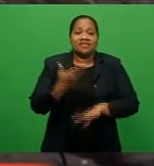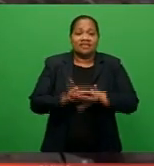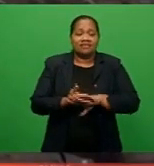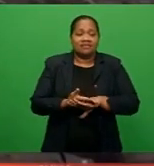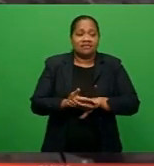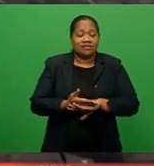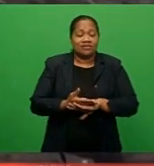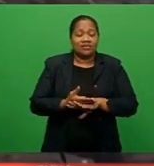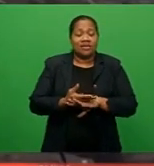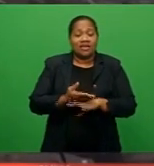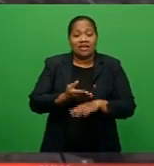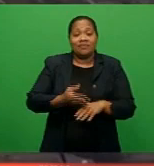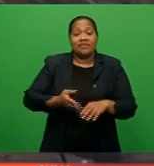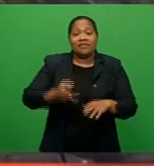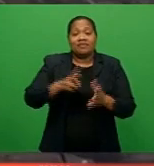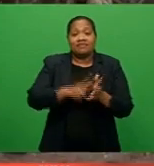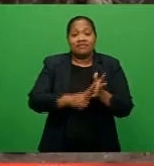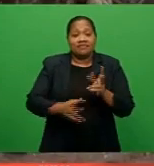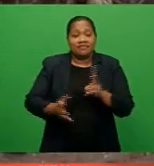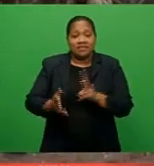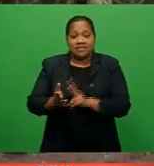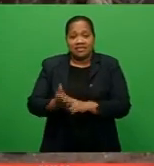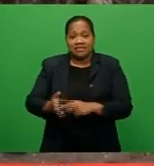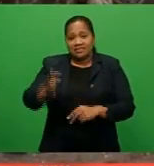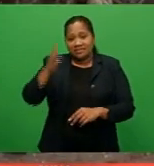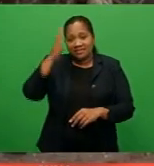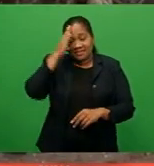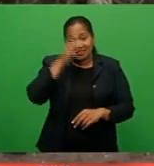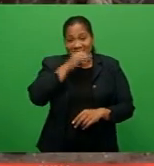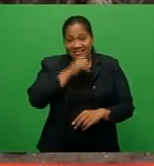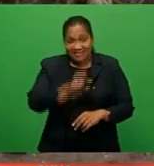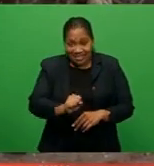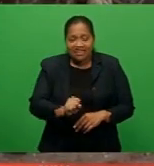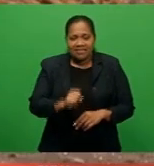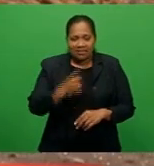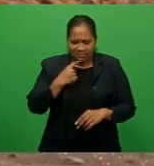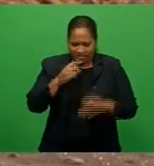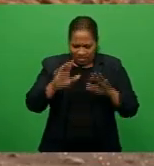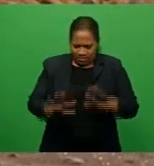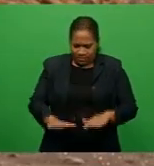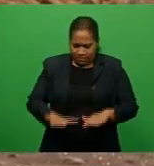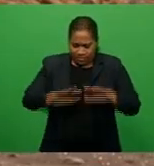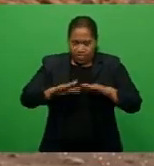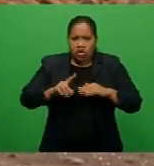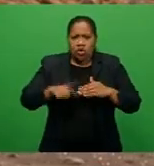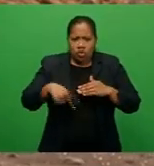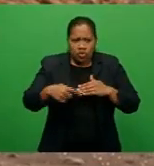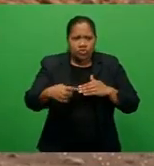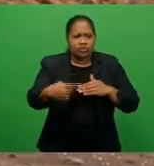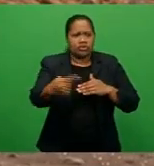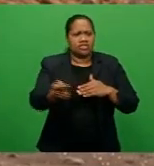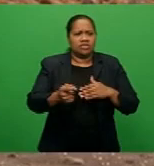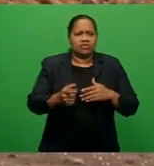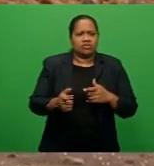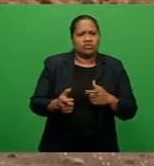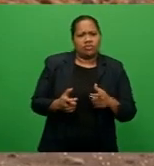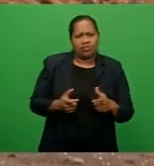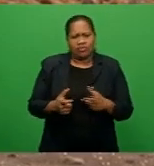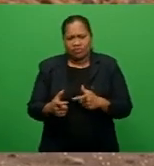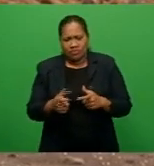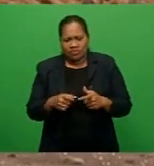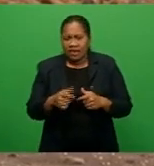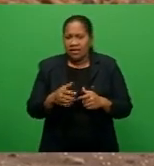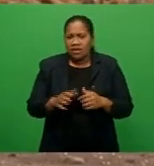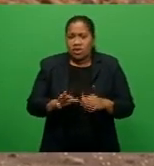Turanga Niavusa Apinisa Rawanga says climate change and sea level rise continues to take toll on low-lying island villages.